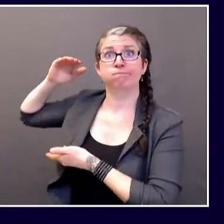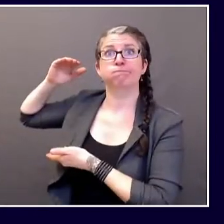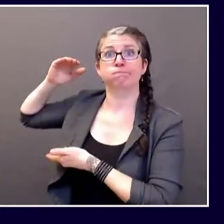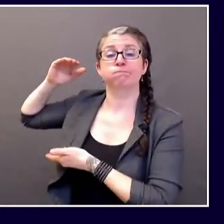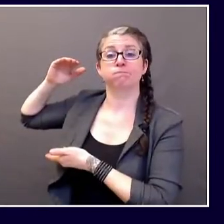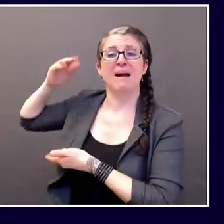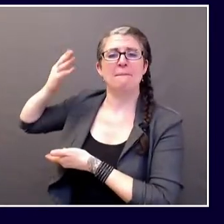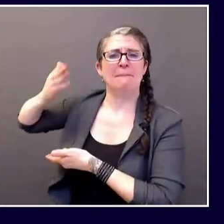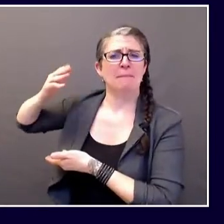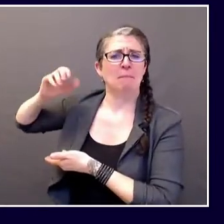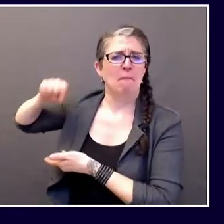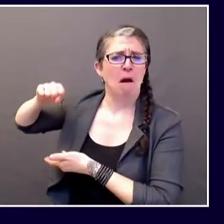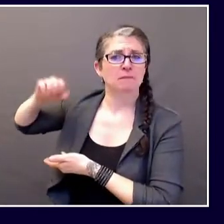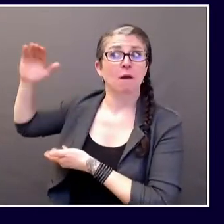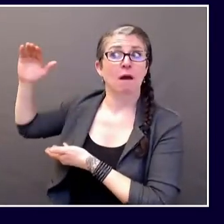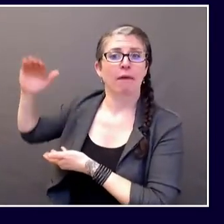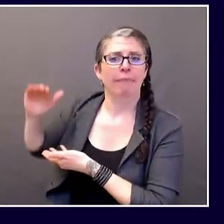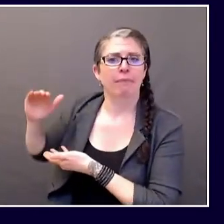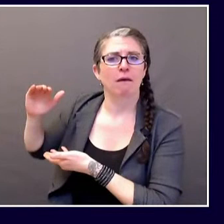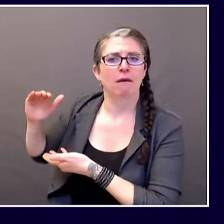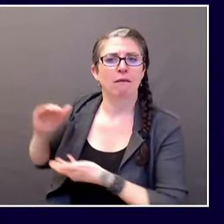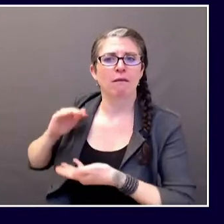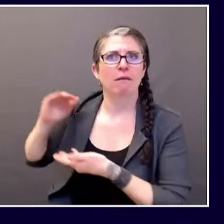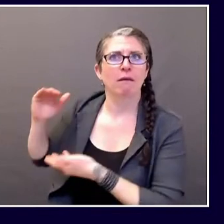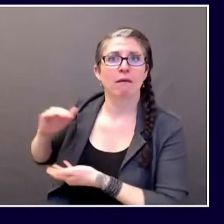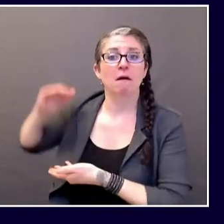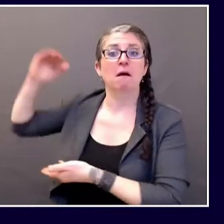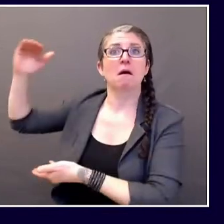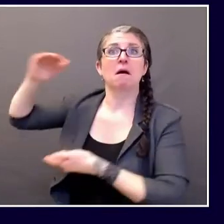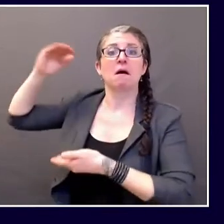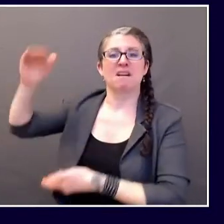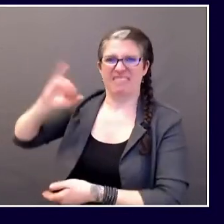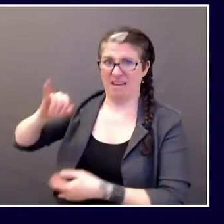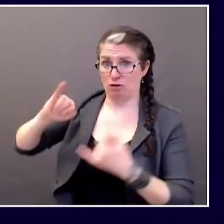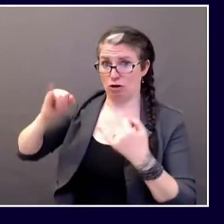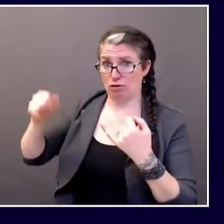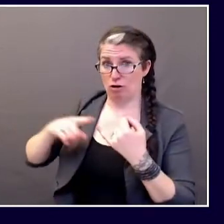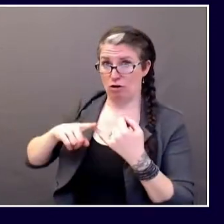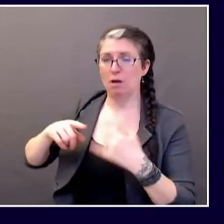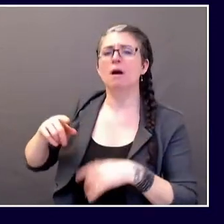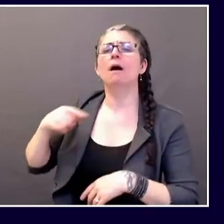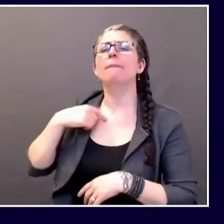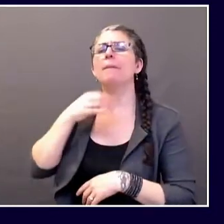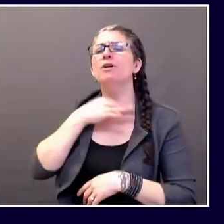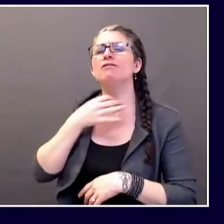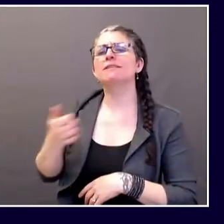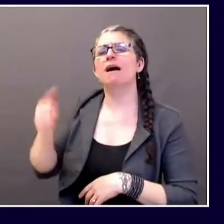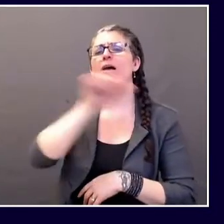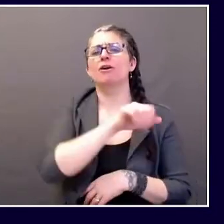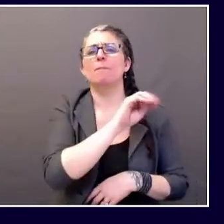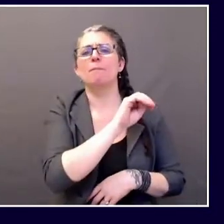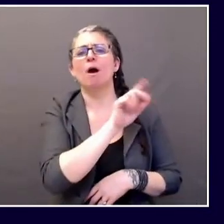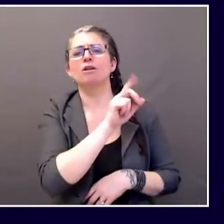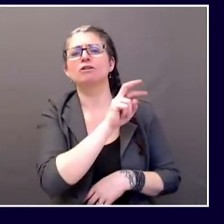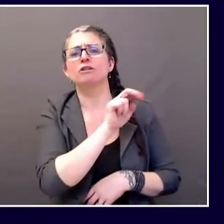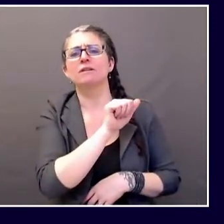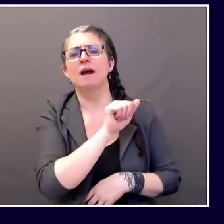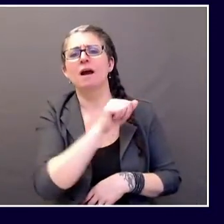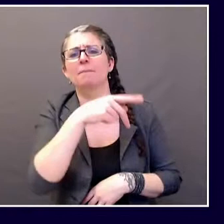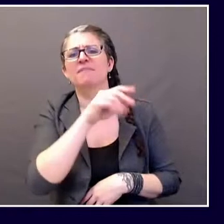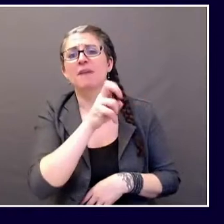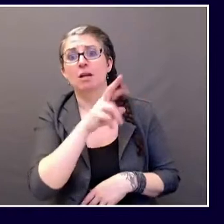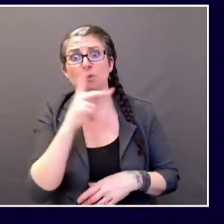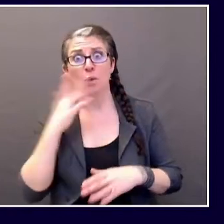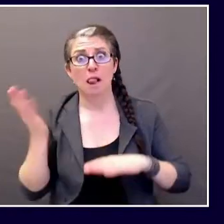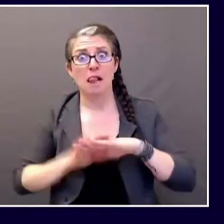have, keep having ramp up, increase, accelerated supplies over the next few weeks, or do you not know? We don't